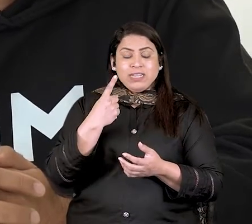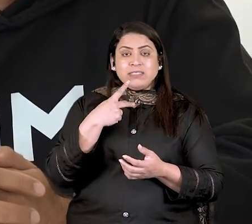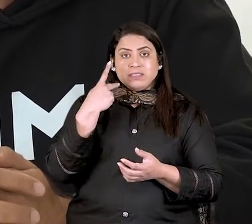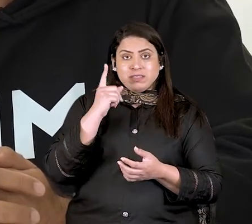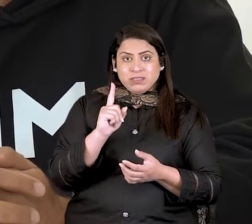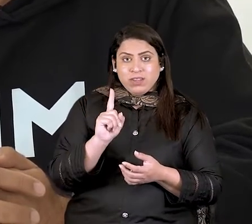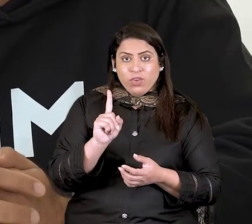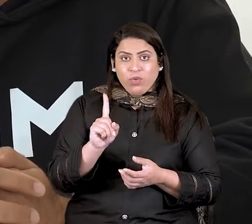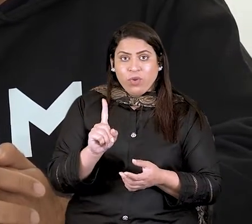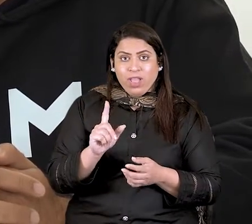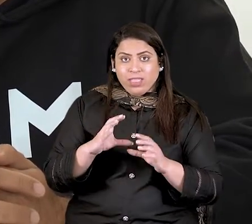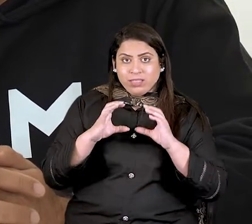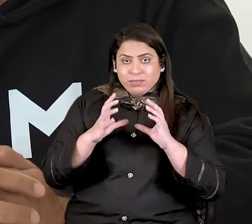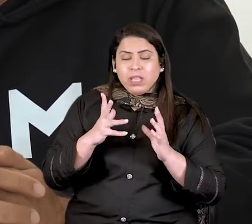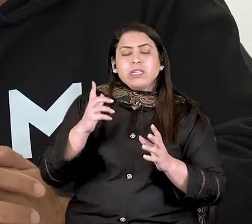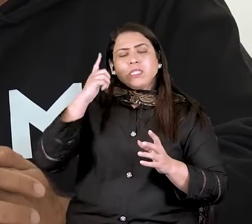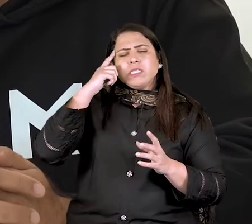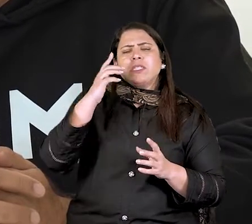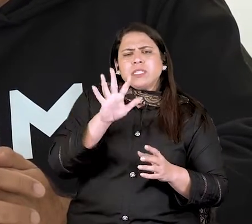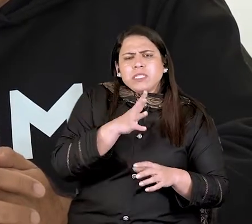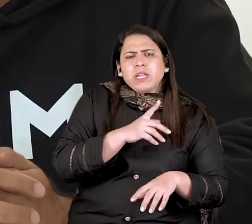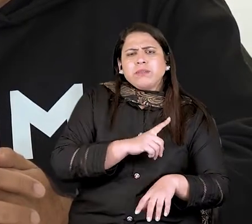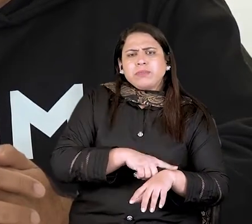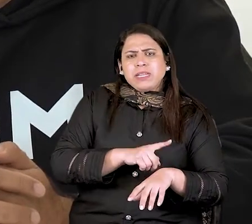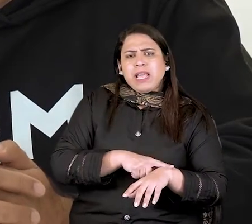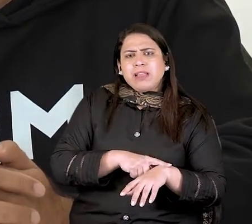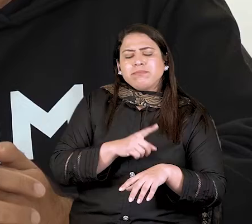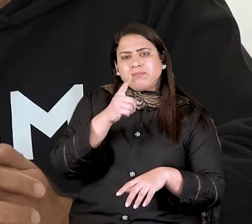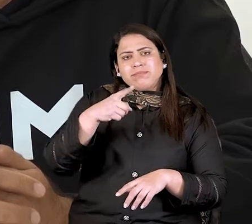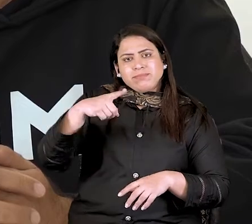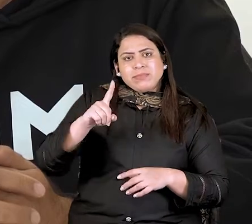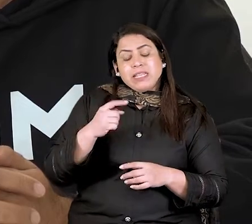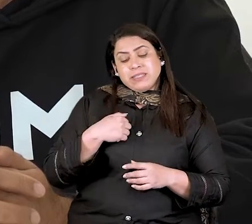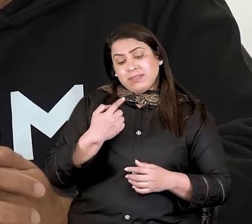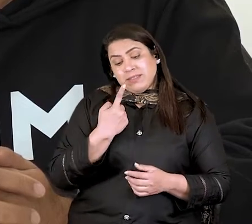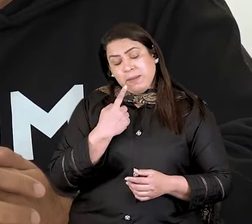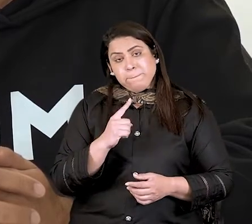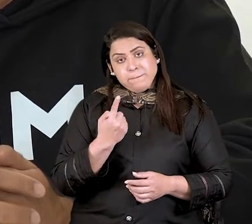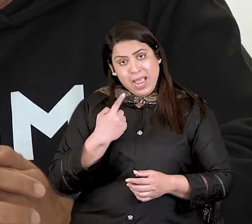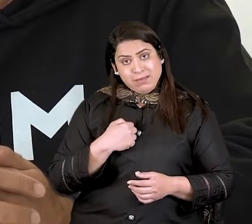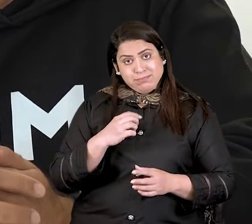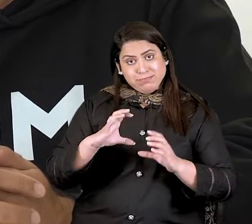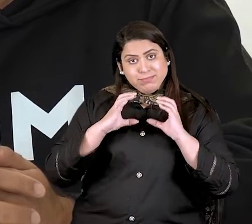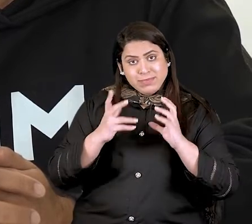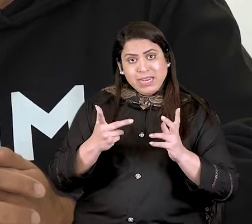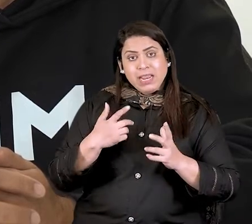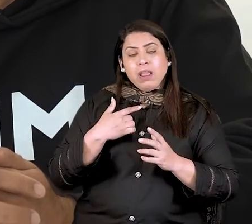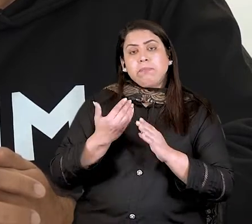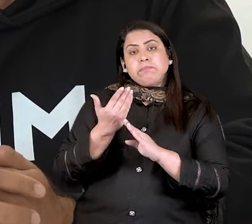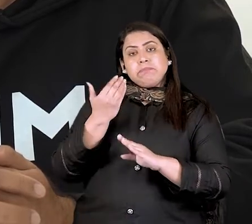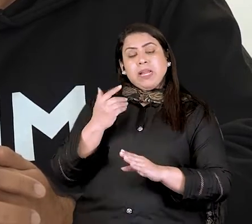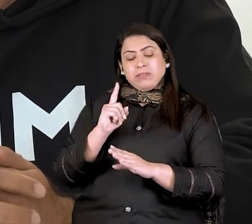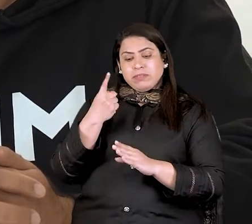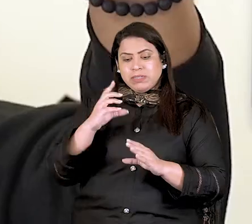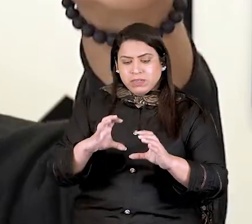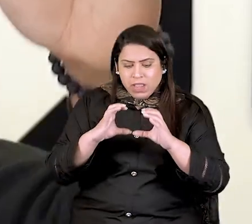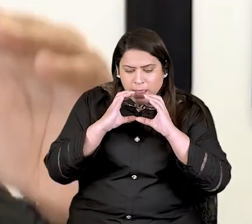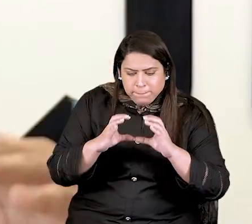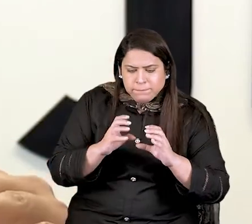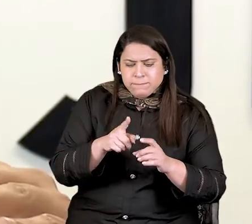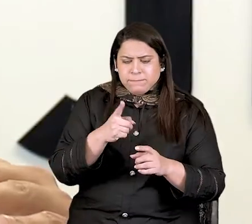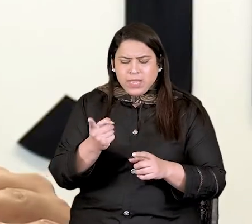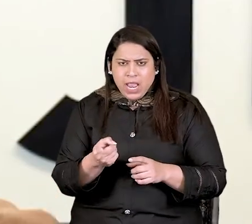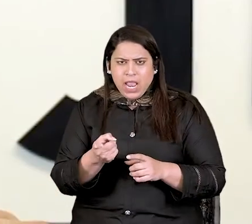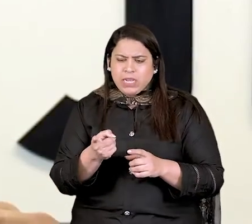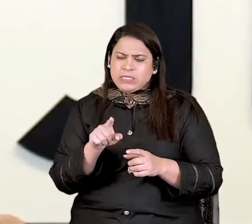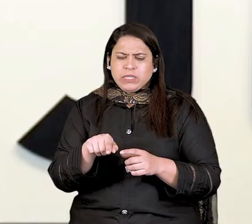we've got so many combinations that we've got people literally coming in because we're right in the front. We see people starting right at the first one and then